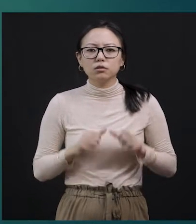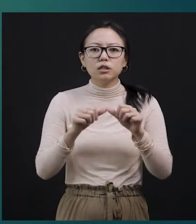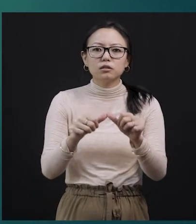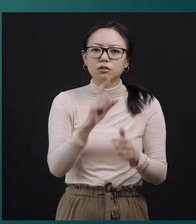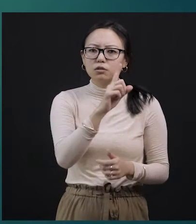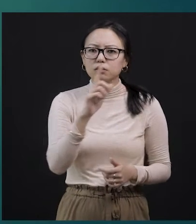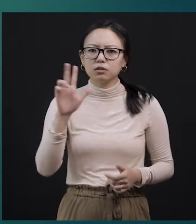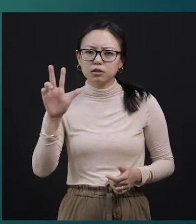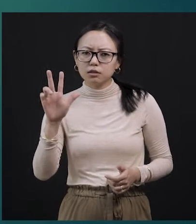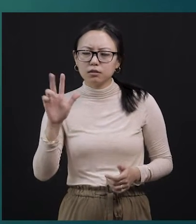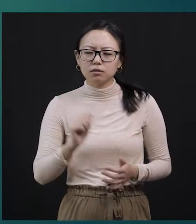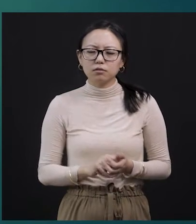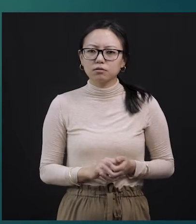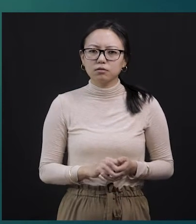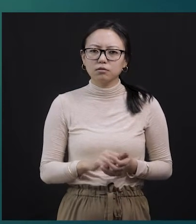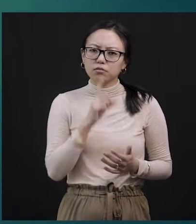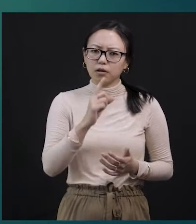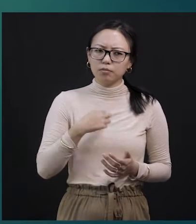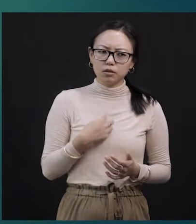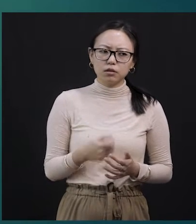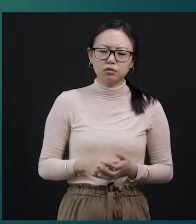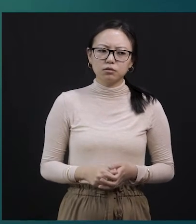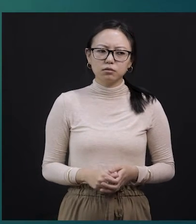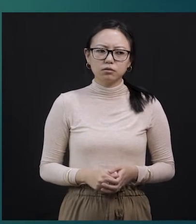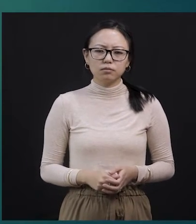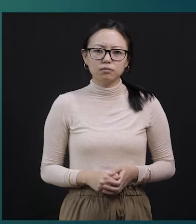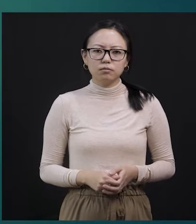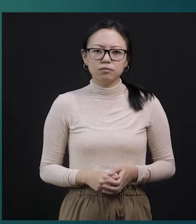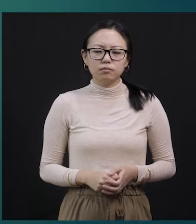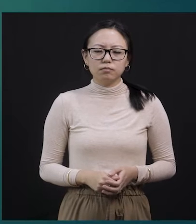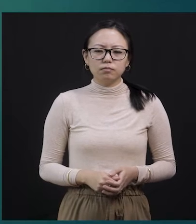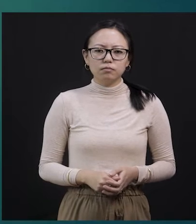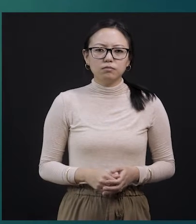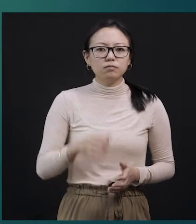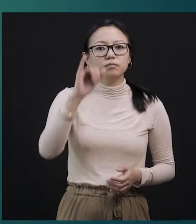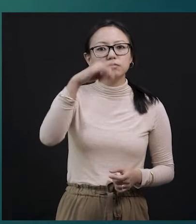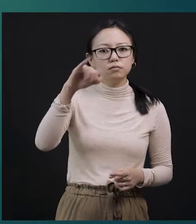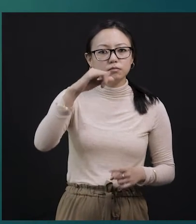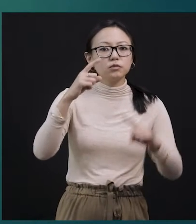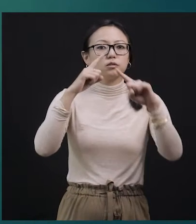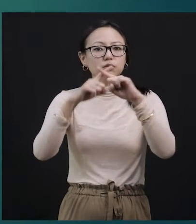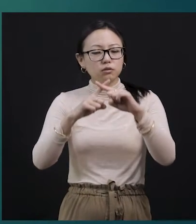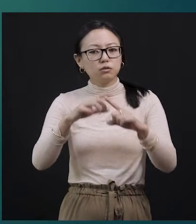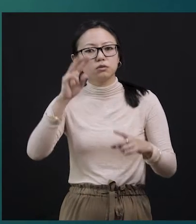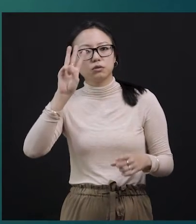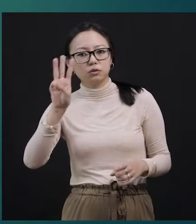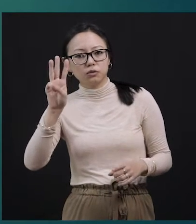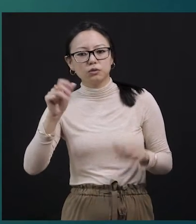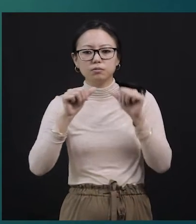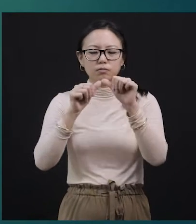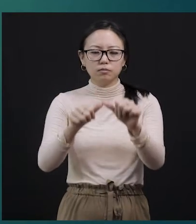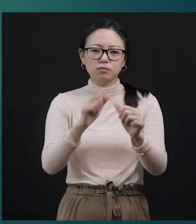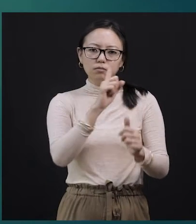of 6. In how many times 18 will reach? 6 into 3s are